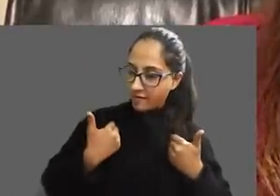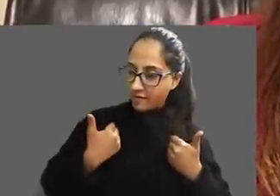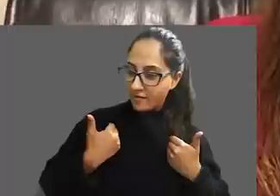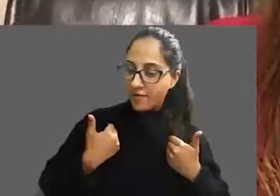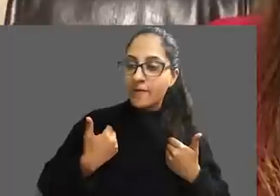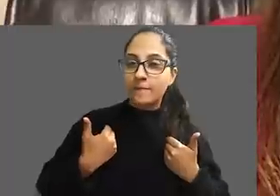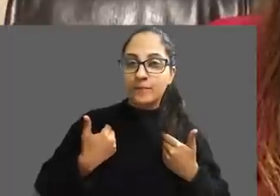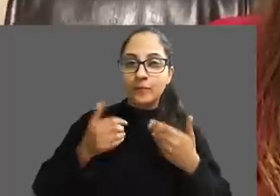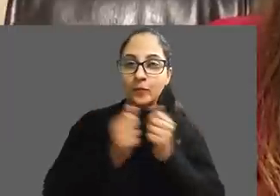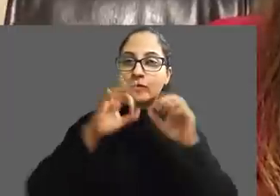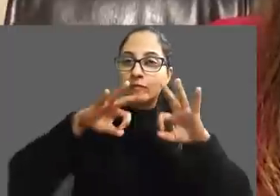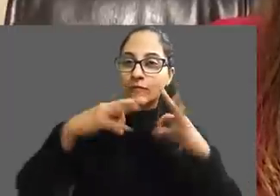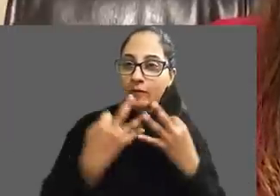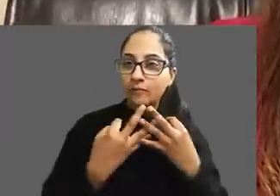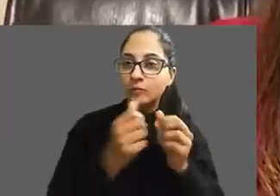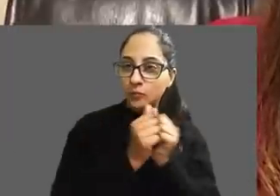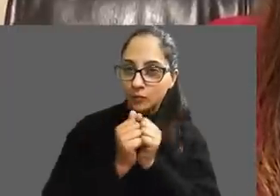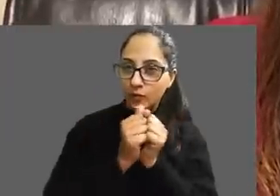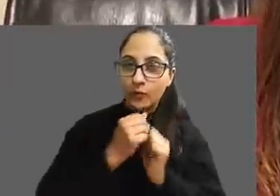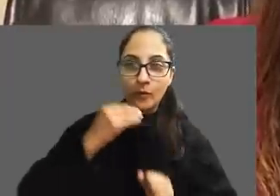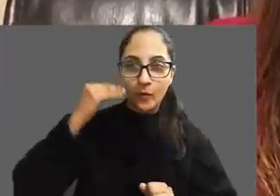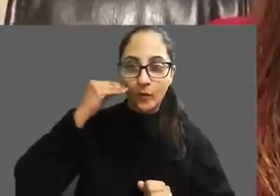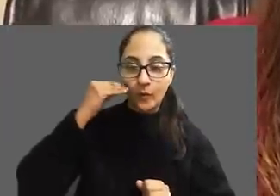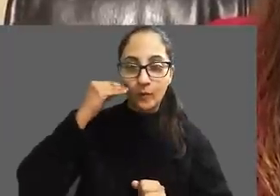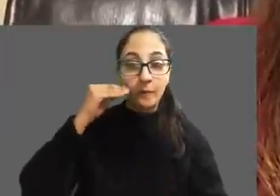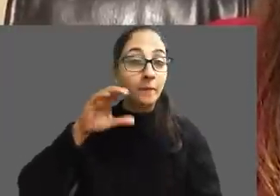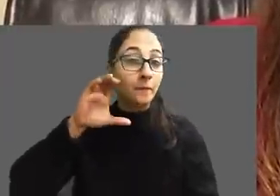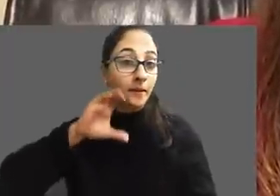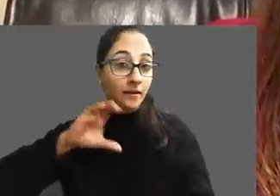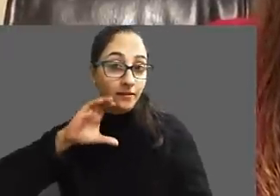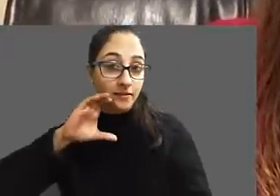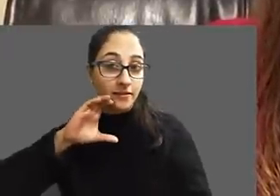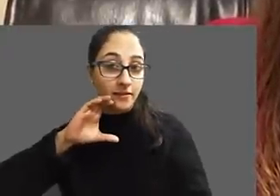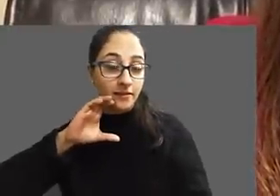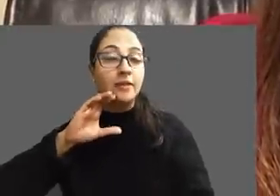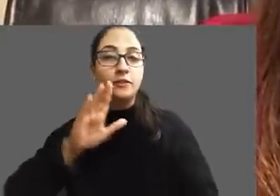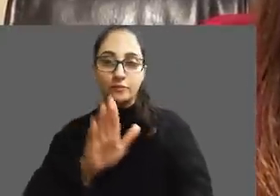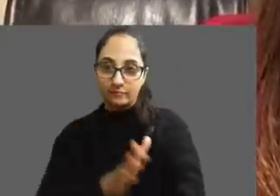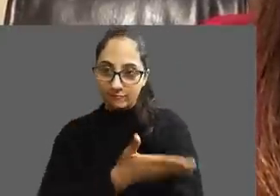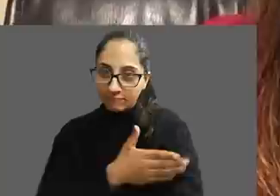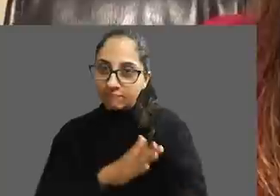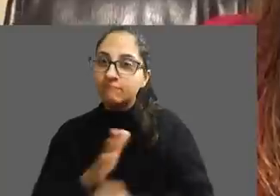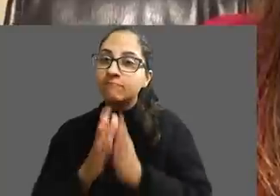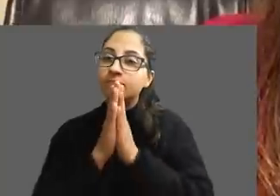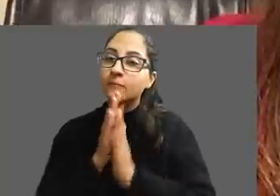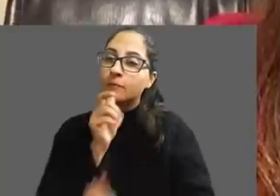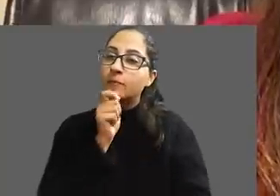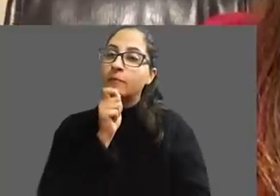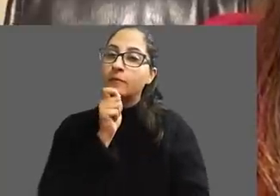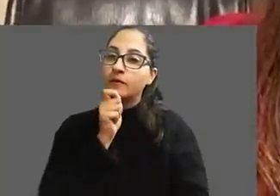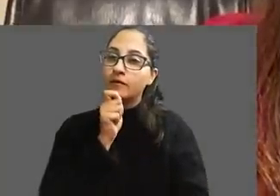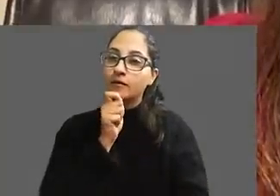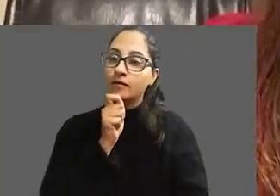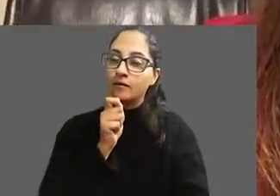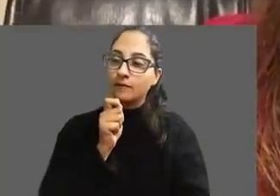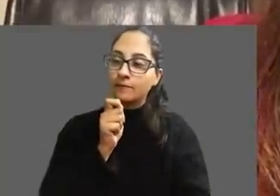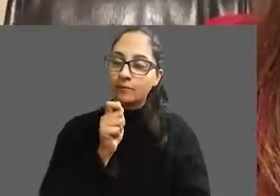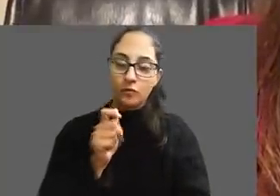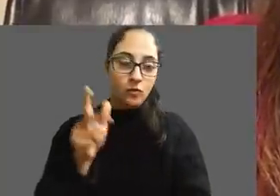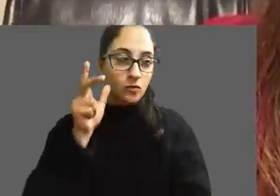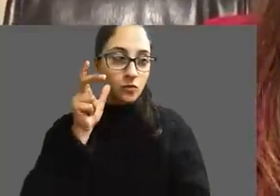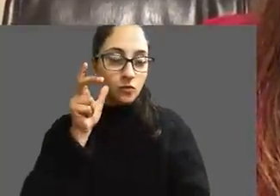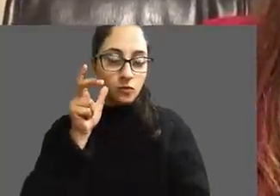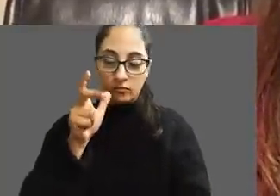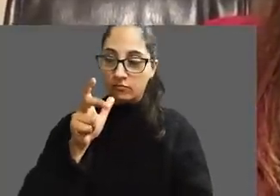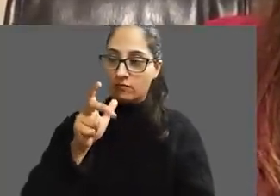my family and hearing my older cousin recite Sahibji for all of us. And she recited it with so much feeling